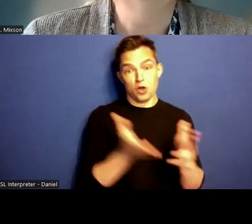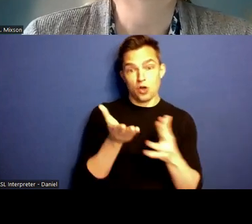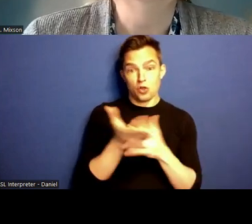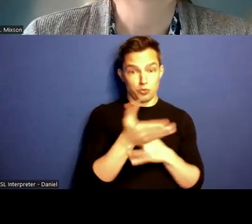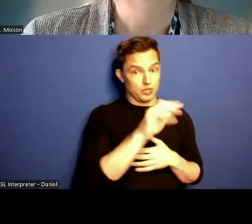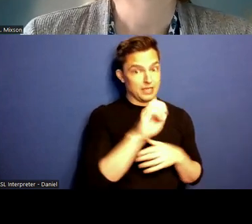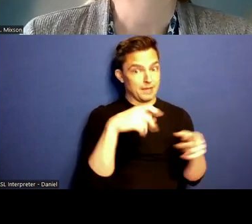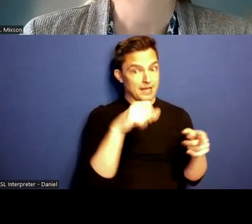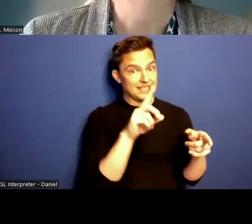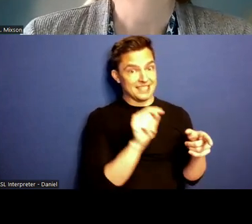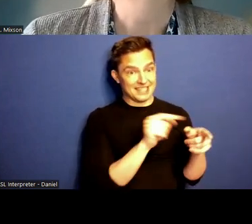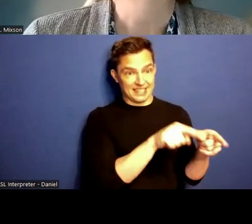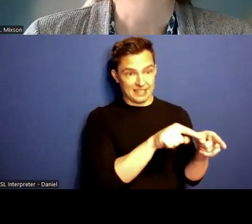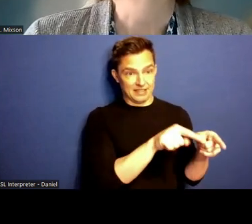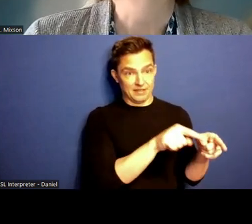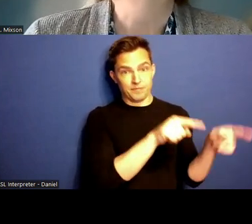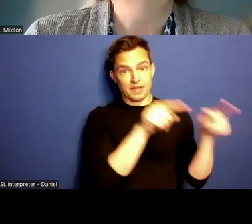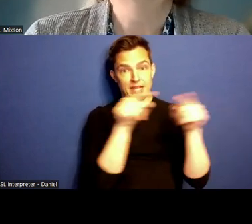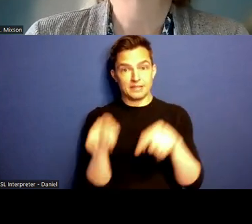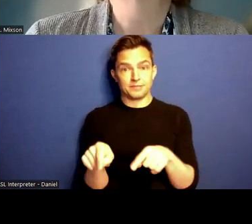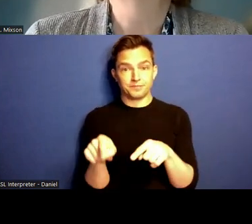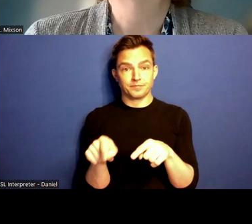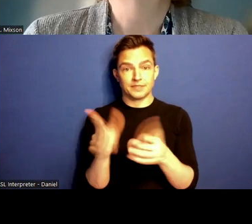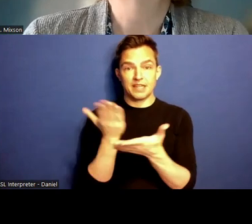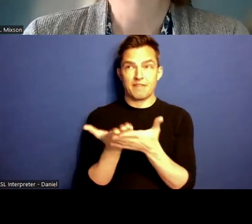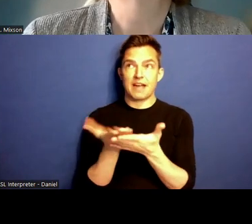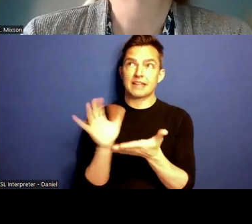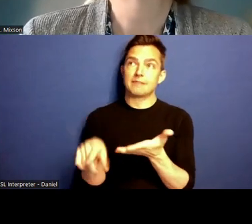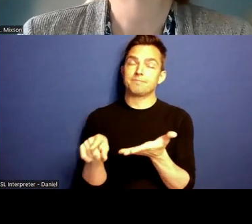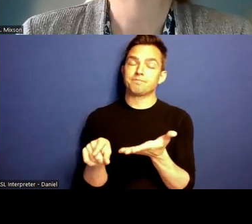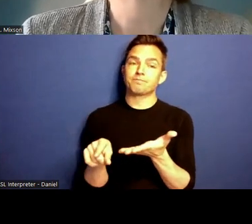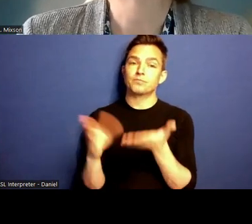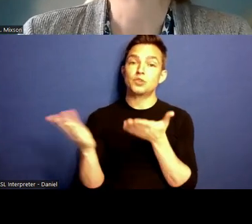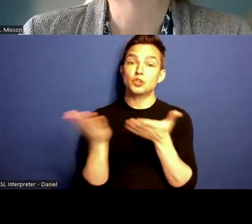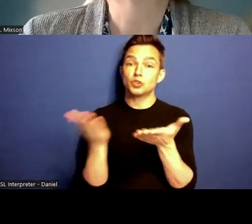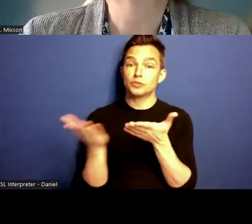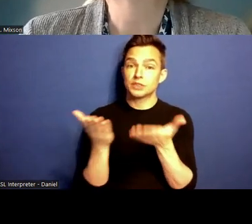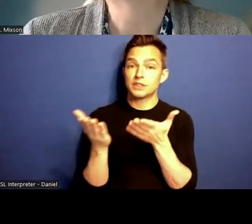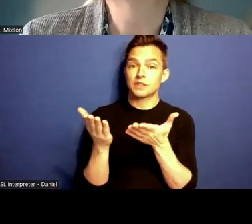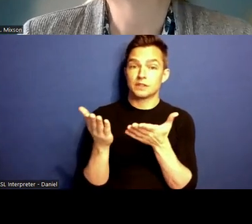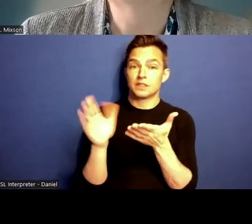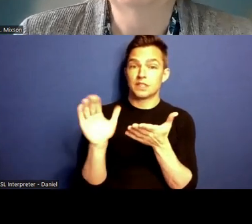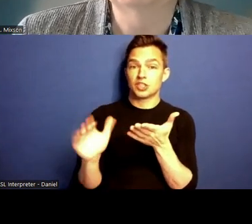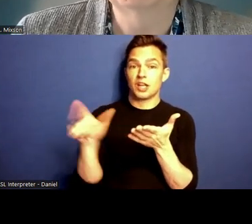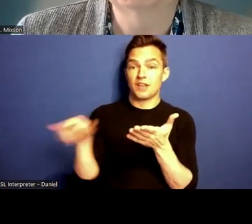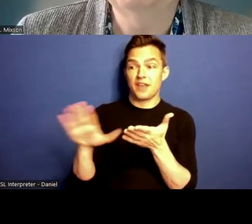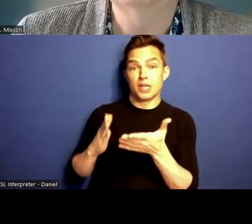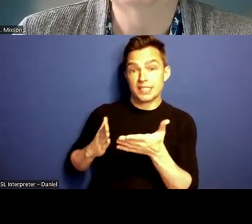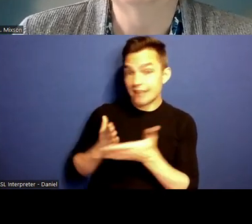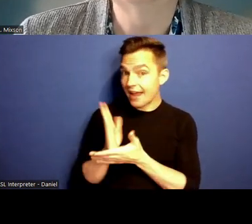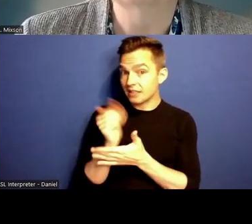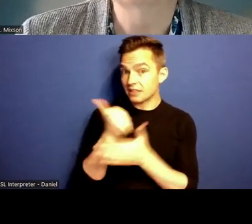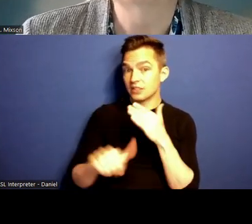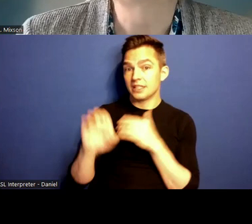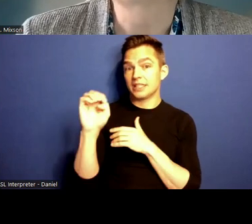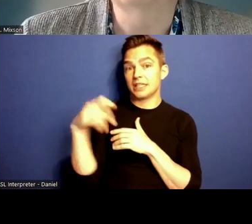EPSDT and the fact that the services a child is entitled to under